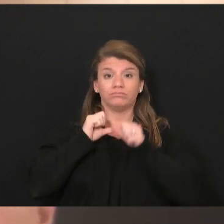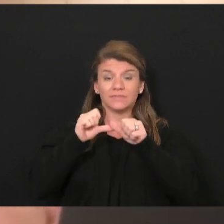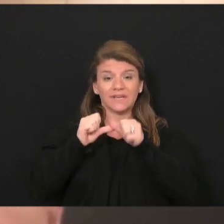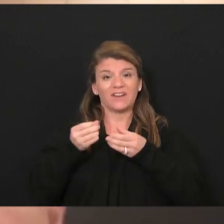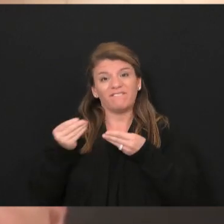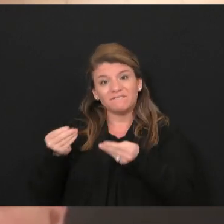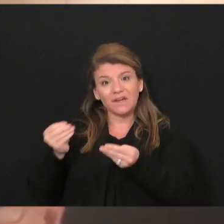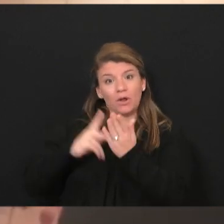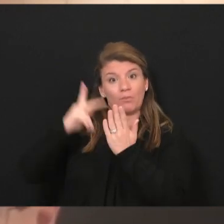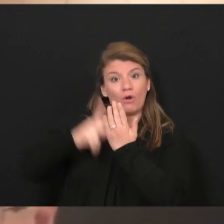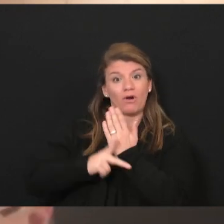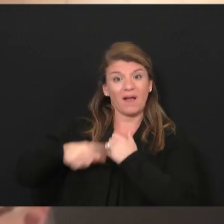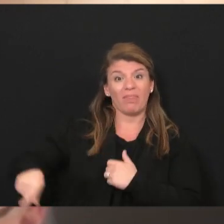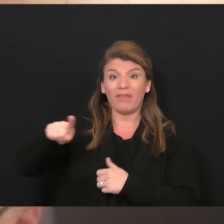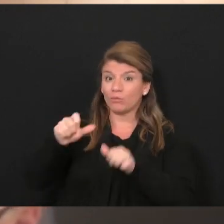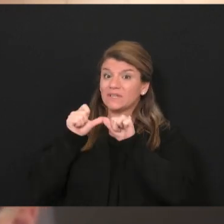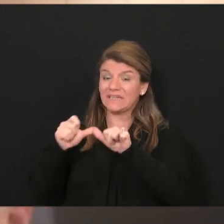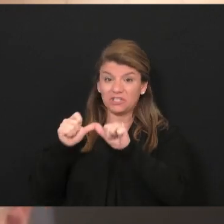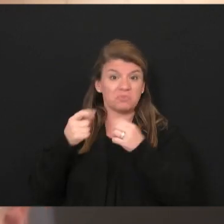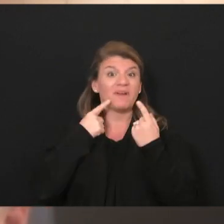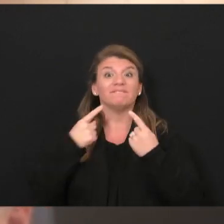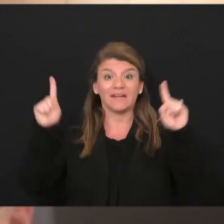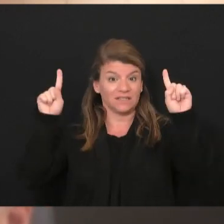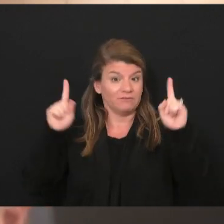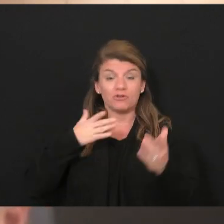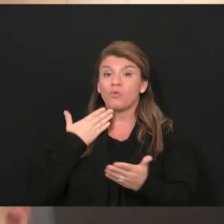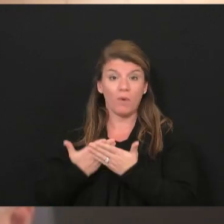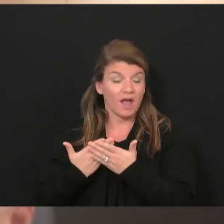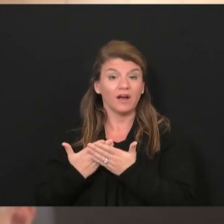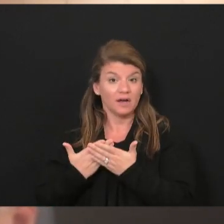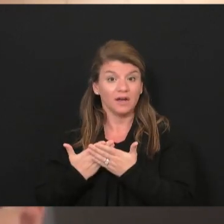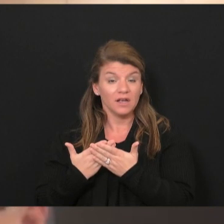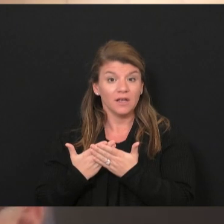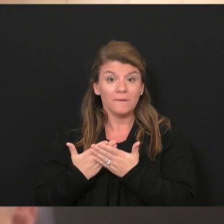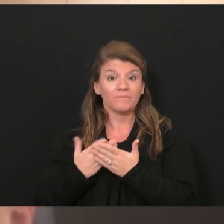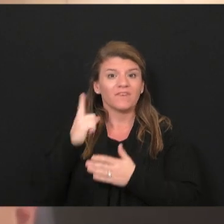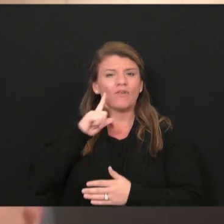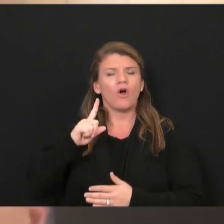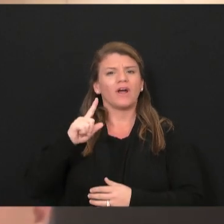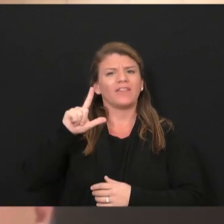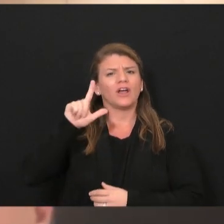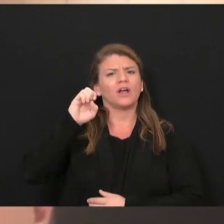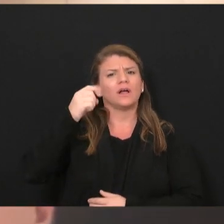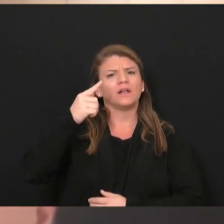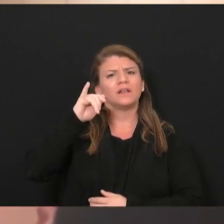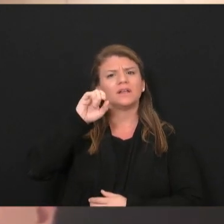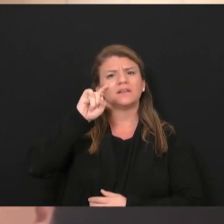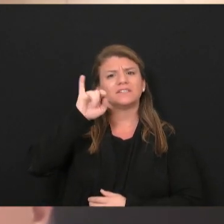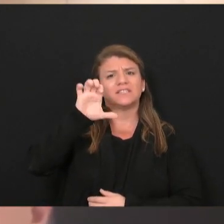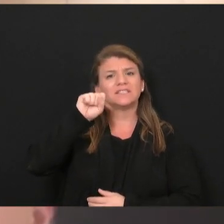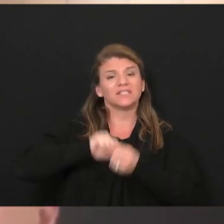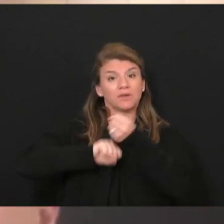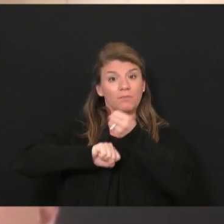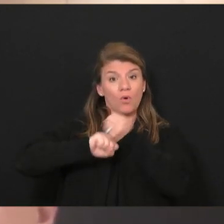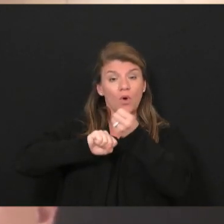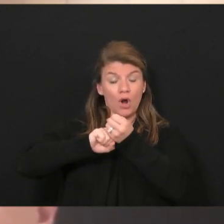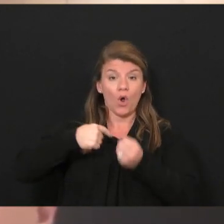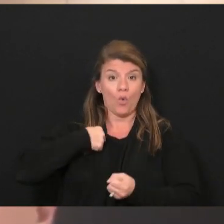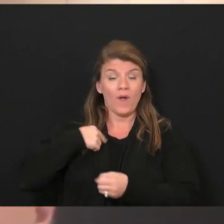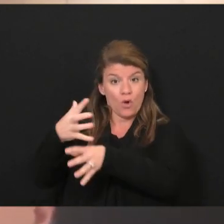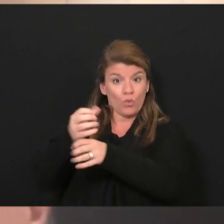programs continue to be effective and go well. Under logistics support, we did receive a shipment today from the